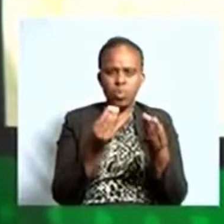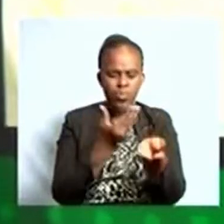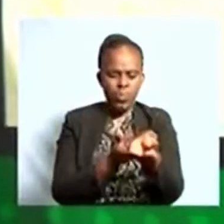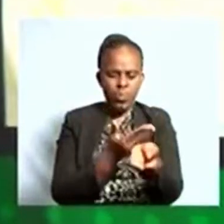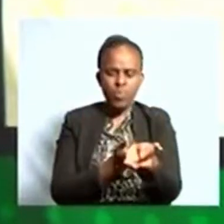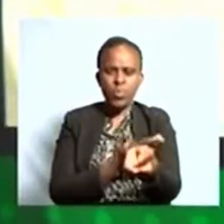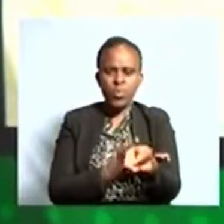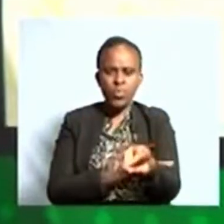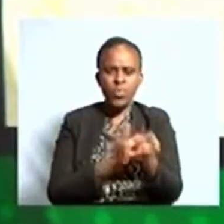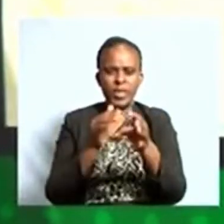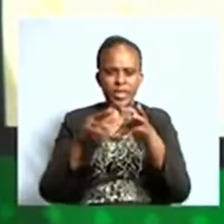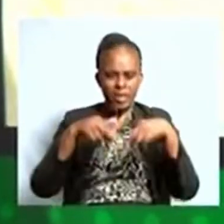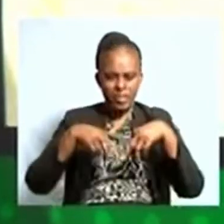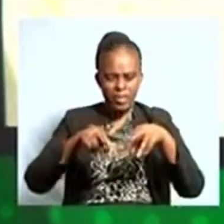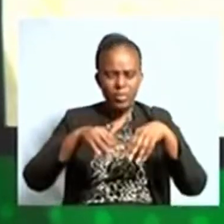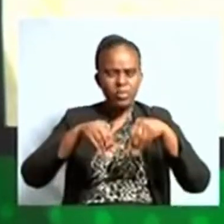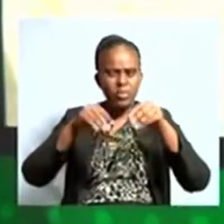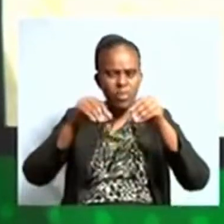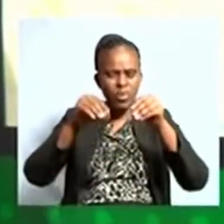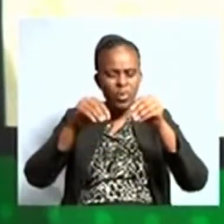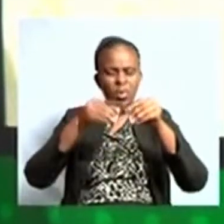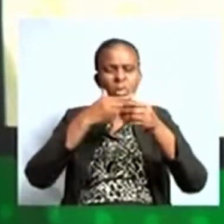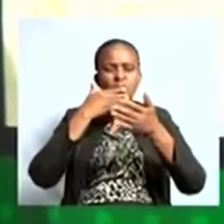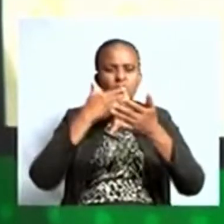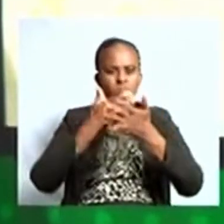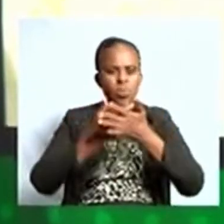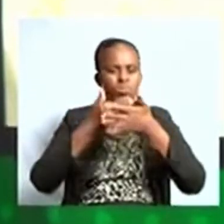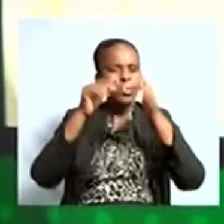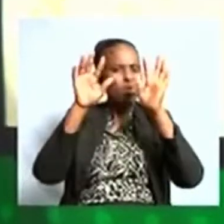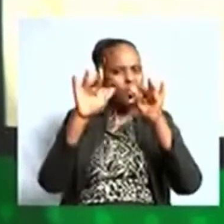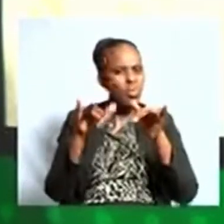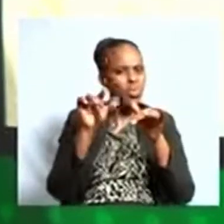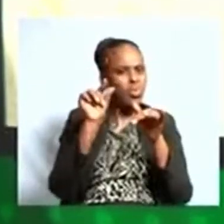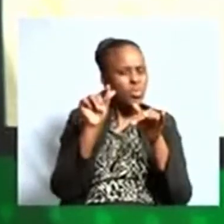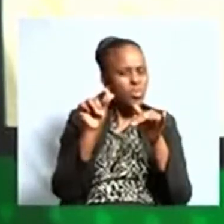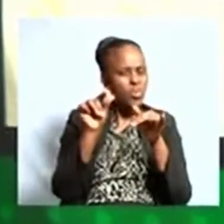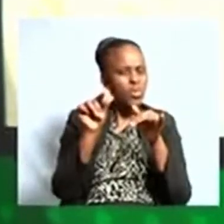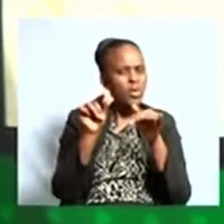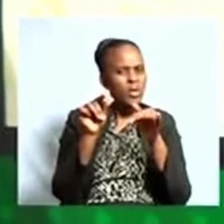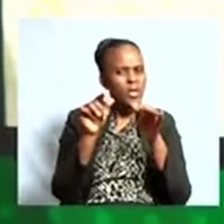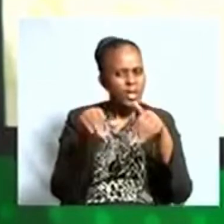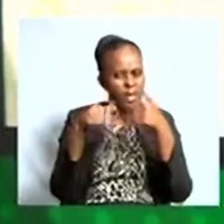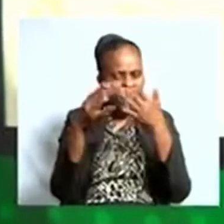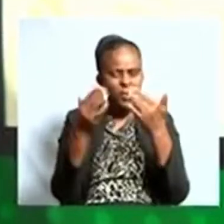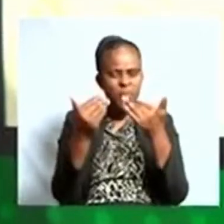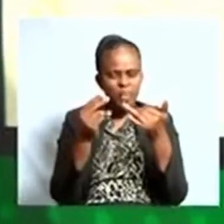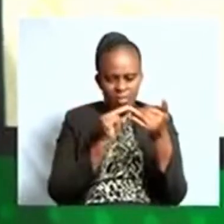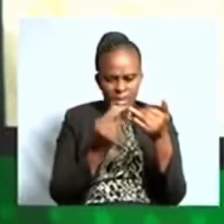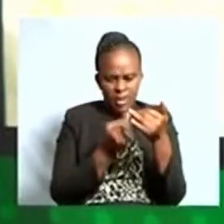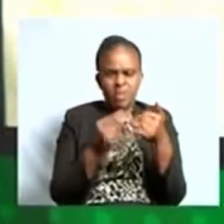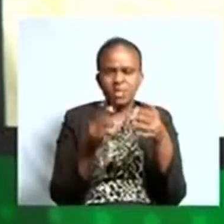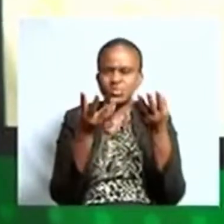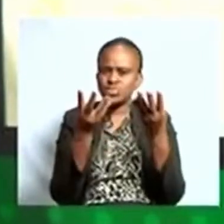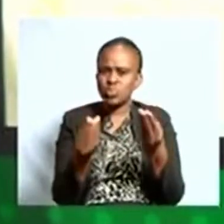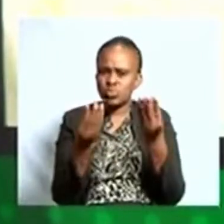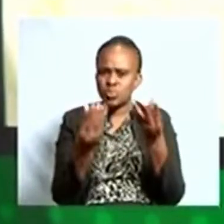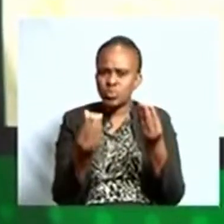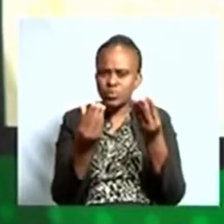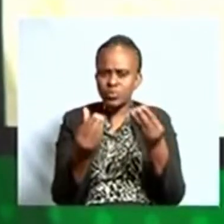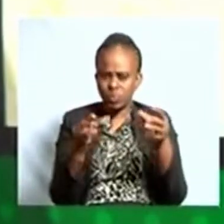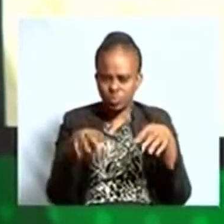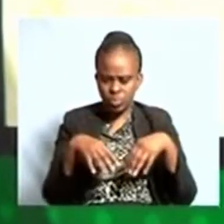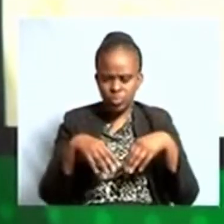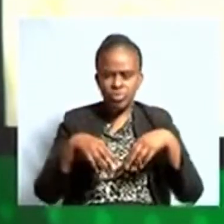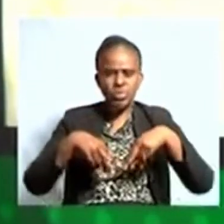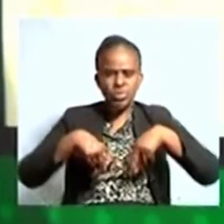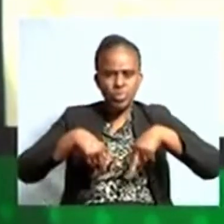soil. You know, so it was good that it had rained a bit, so it gave us a bit of a soft ground. So it